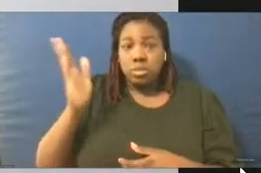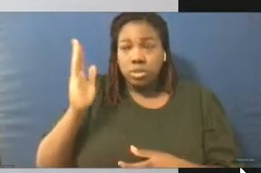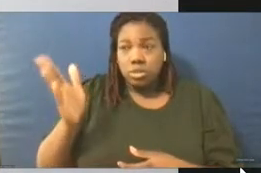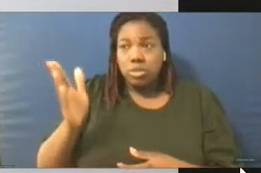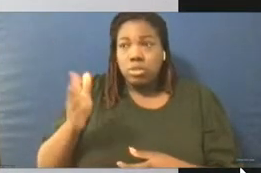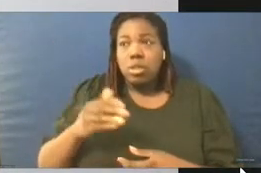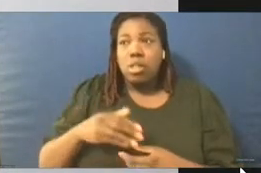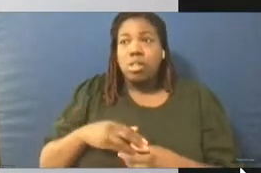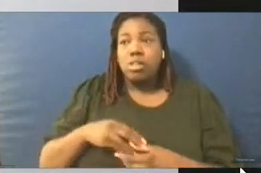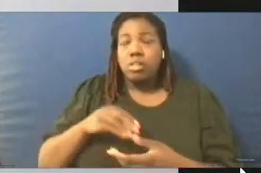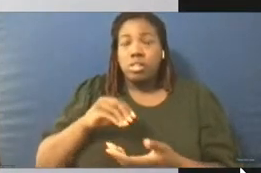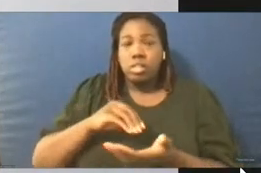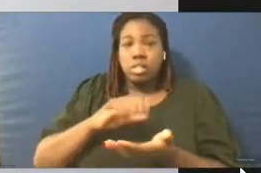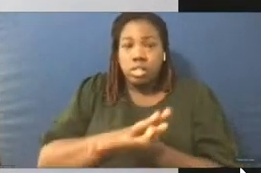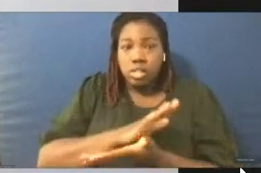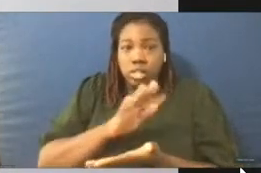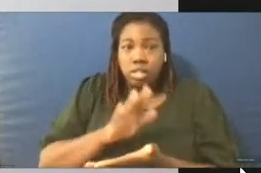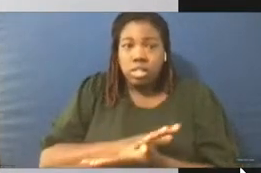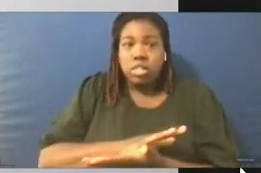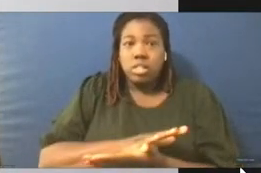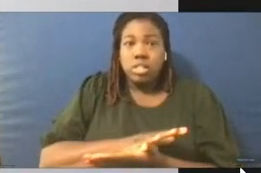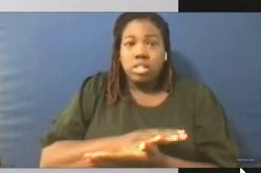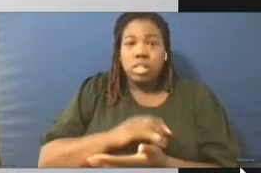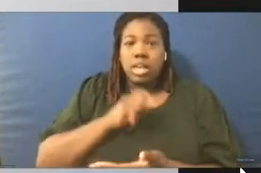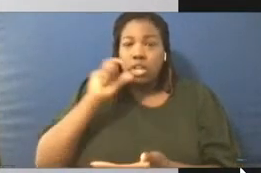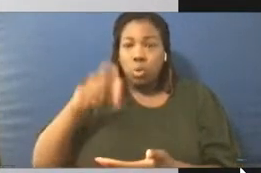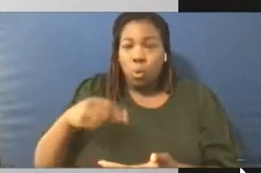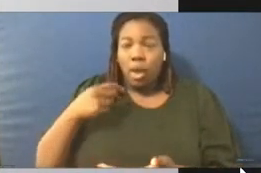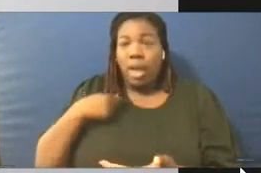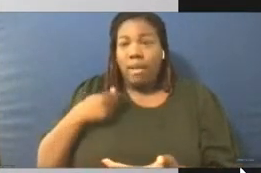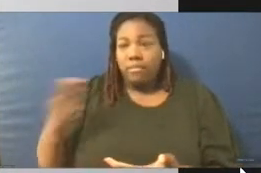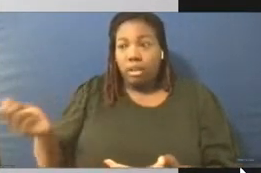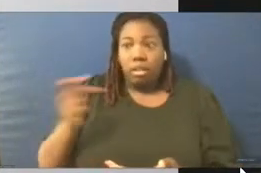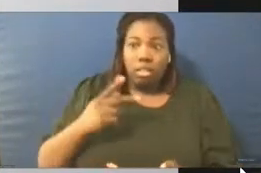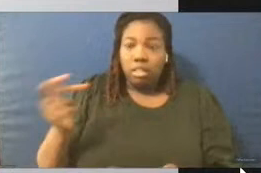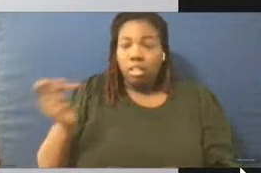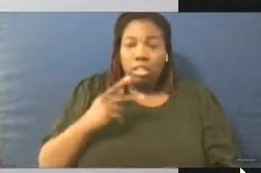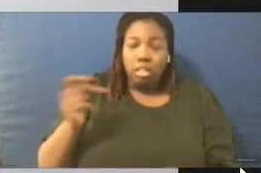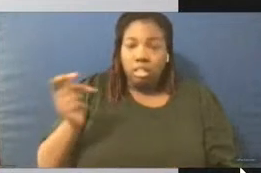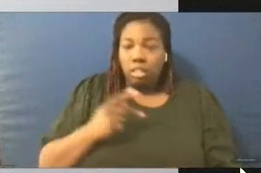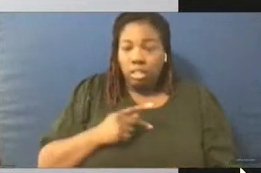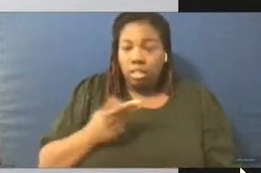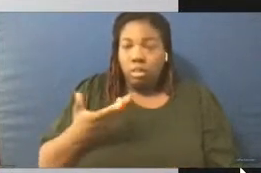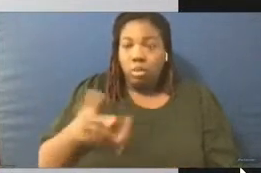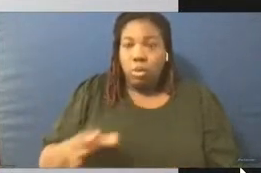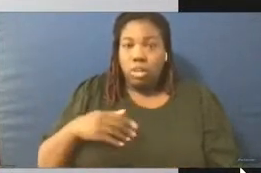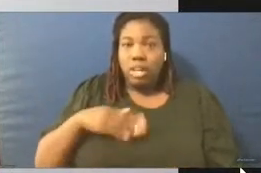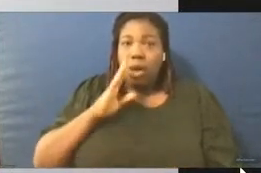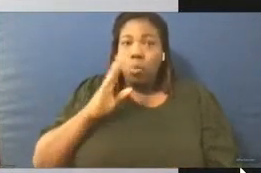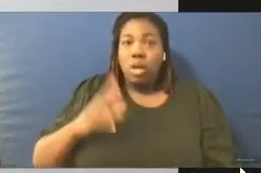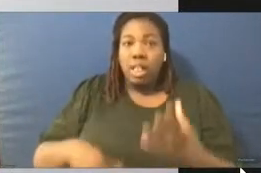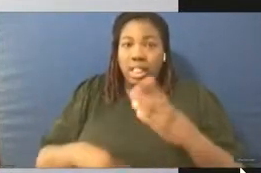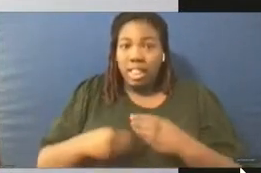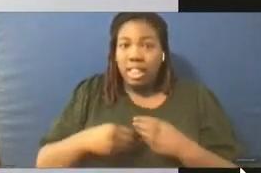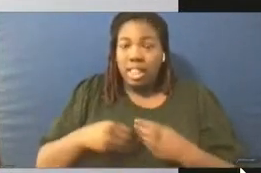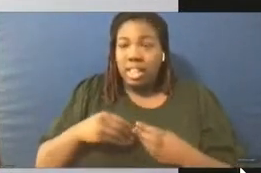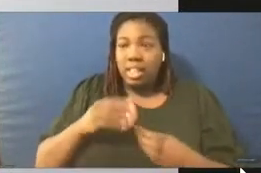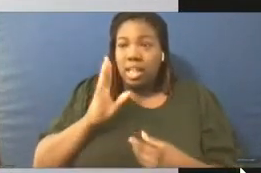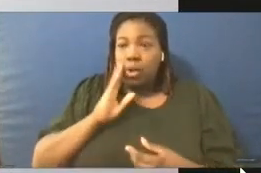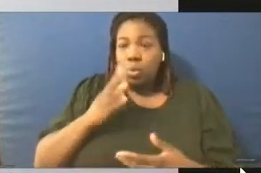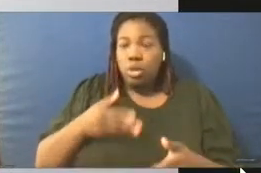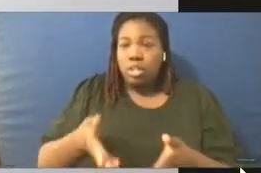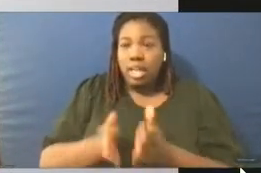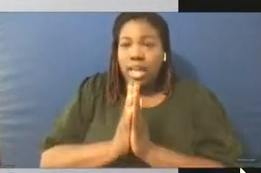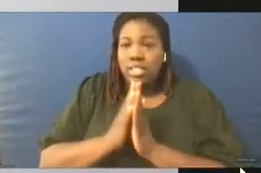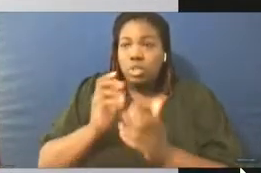the document throughout it, so I won't have to keep on coming back. So with that, I'll just ask that we make that amendment